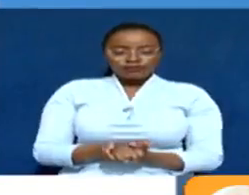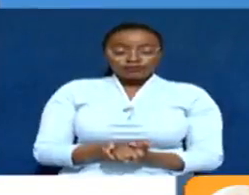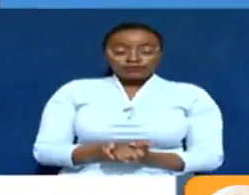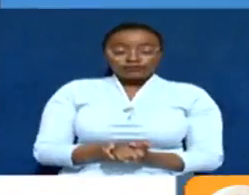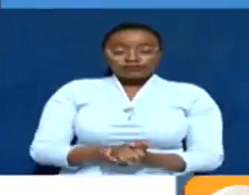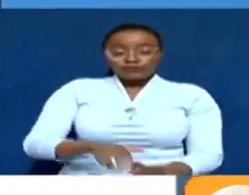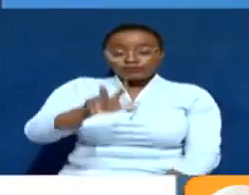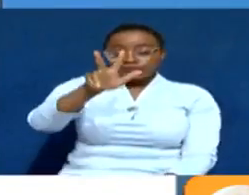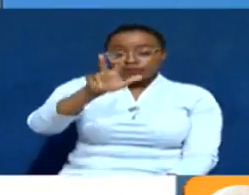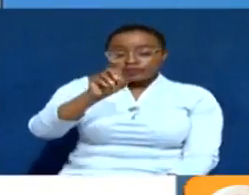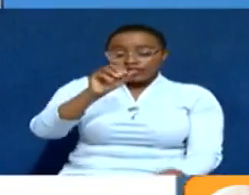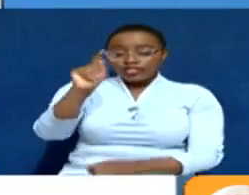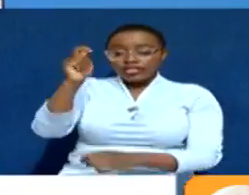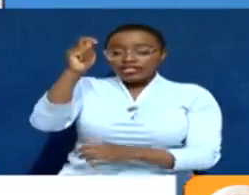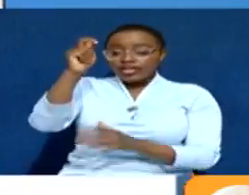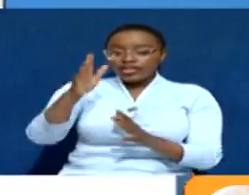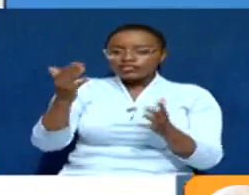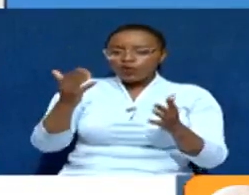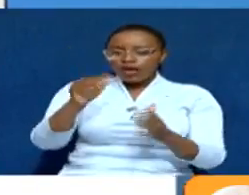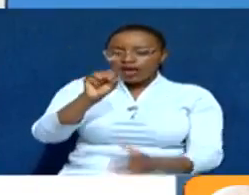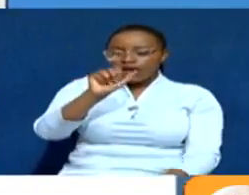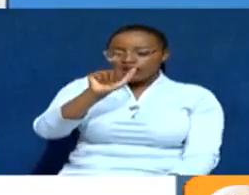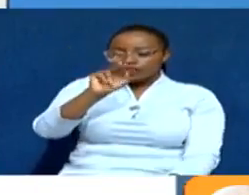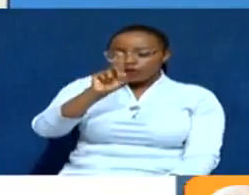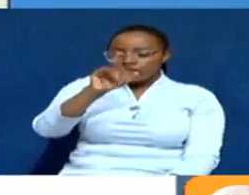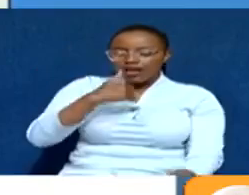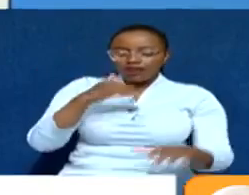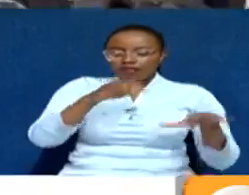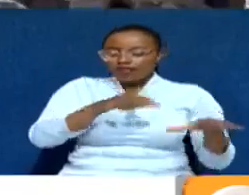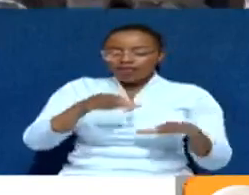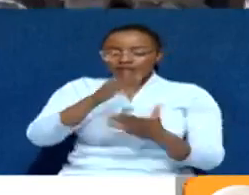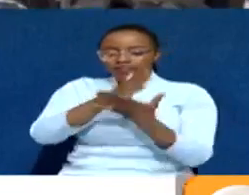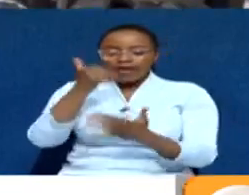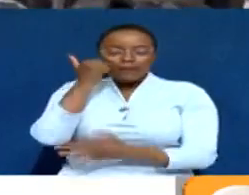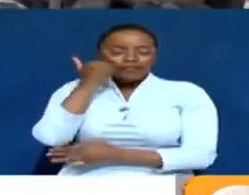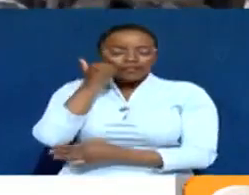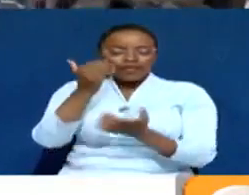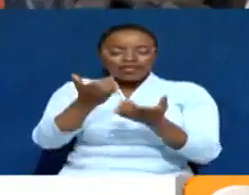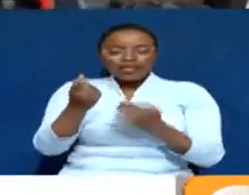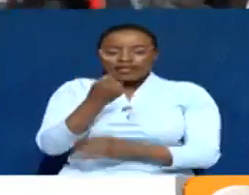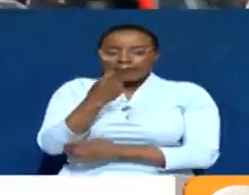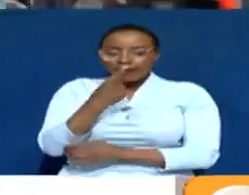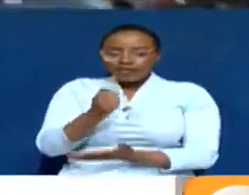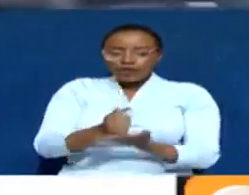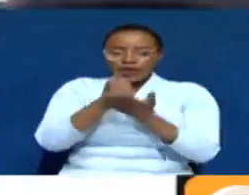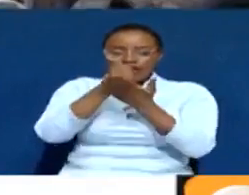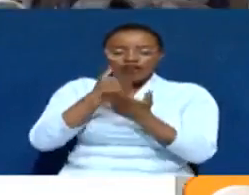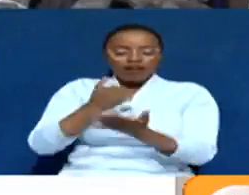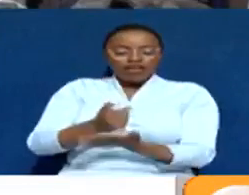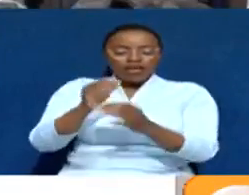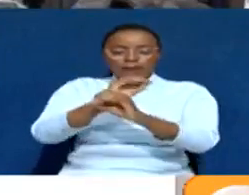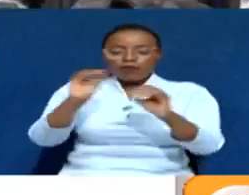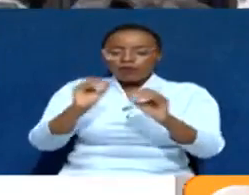The 30 Kenyans in Saudi Arabia are said to be undergoing torture, with some said to be ill and in need of medical attention. Hakuna